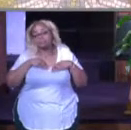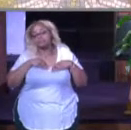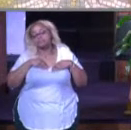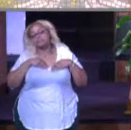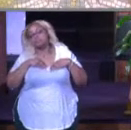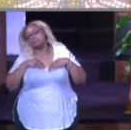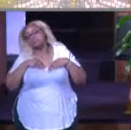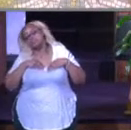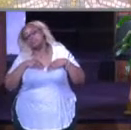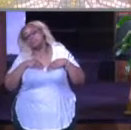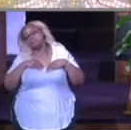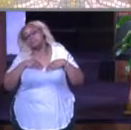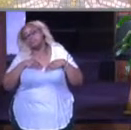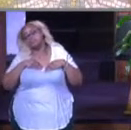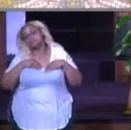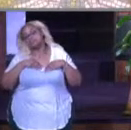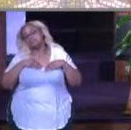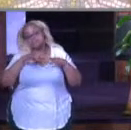Receive.